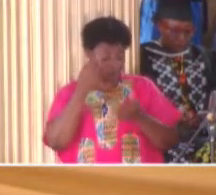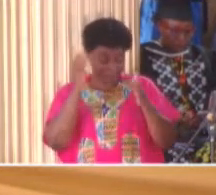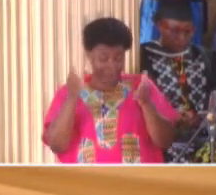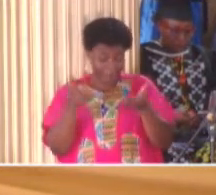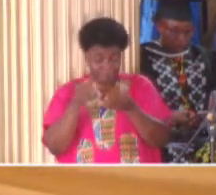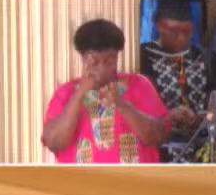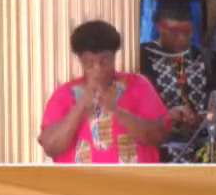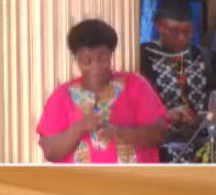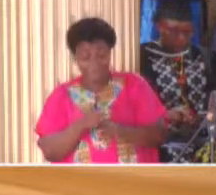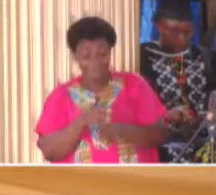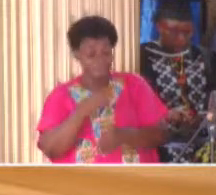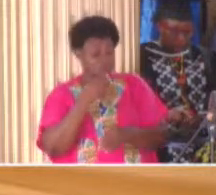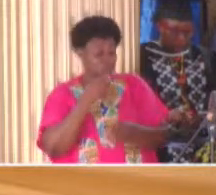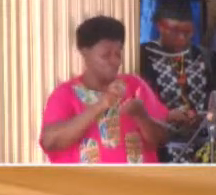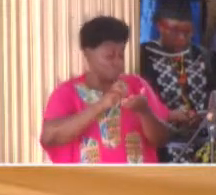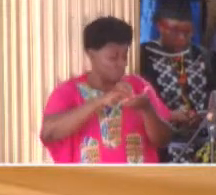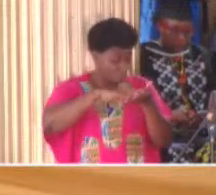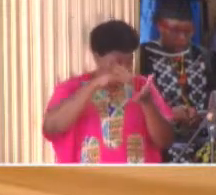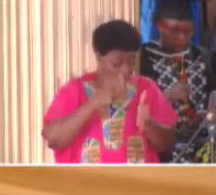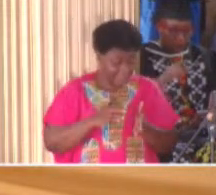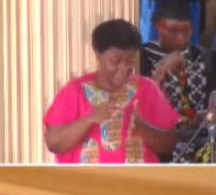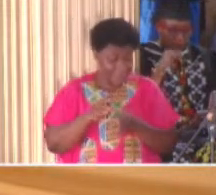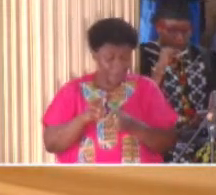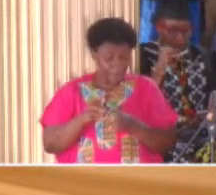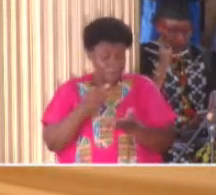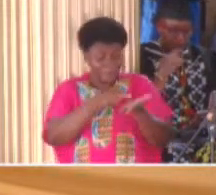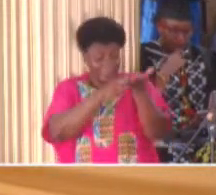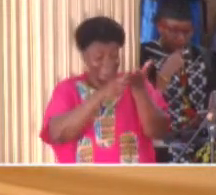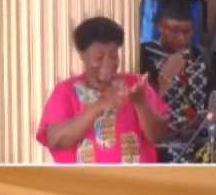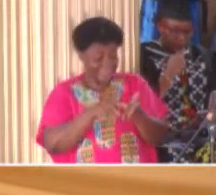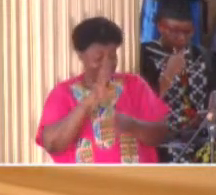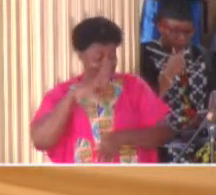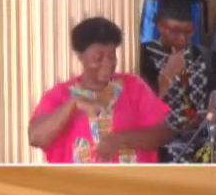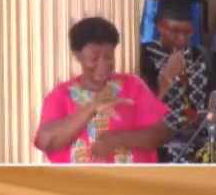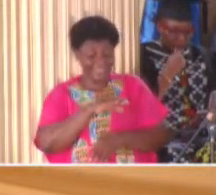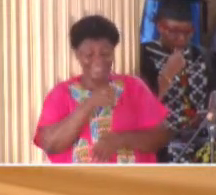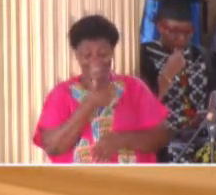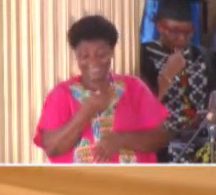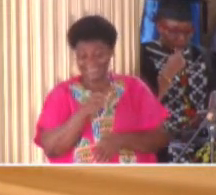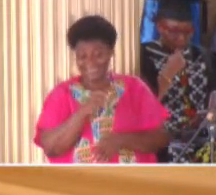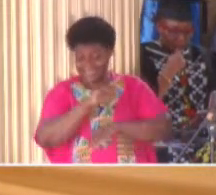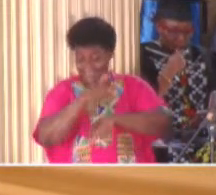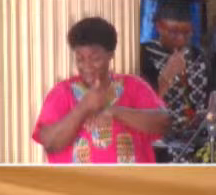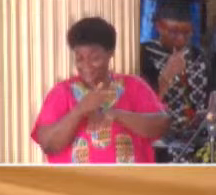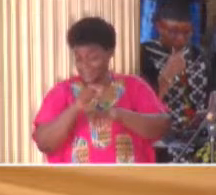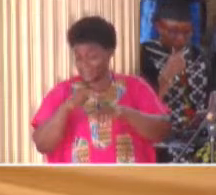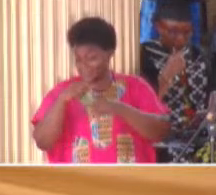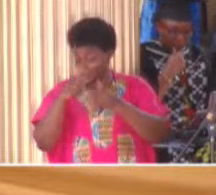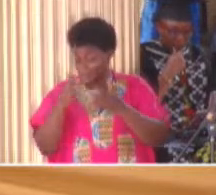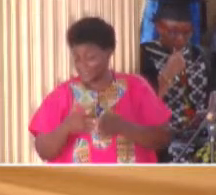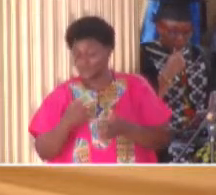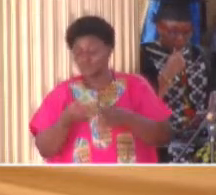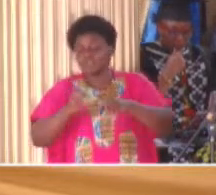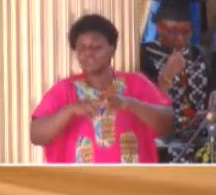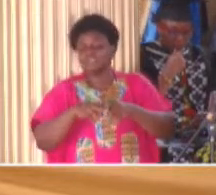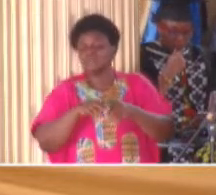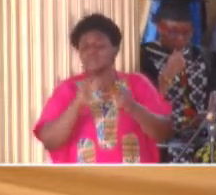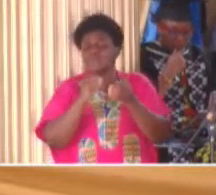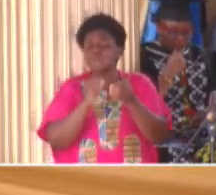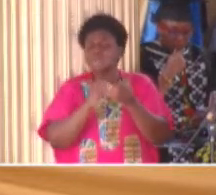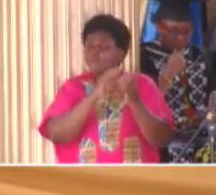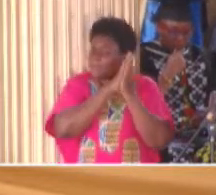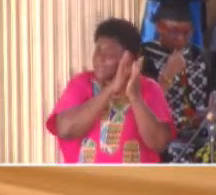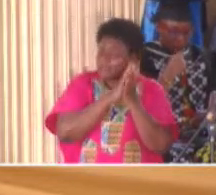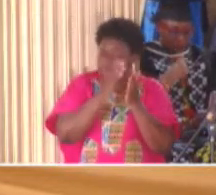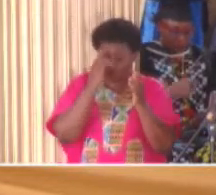Student Representative Council and the Graduate Students Association of Ghana to increase the bed stock of student